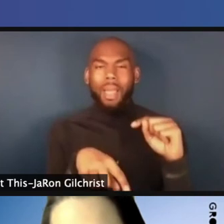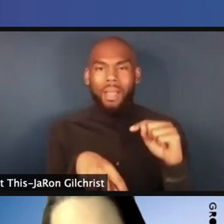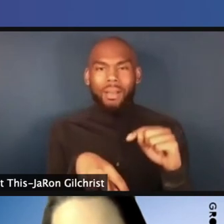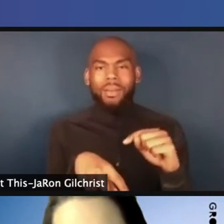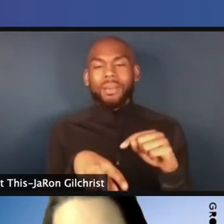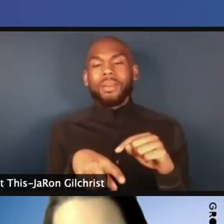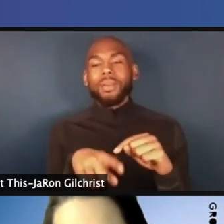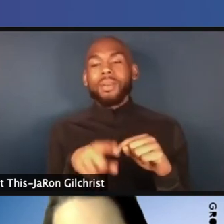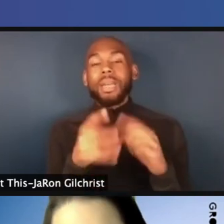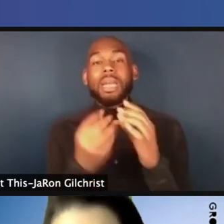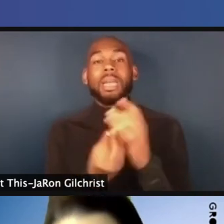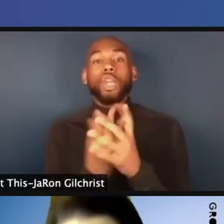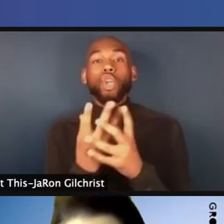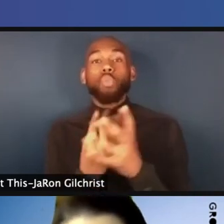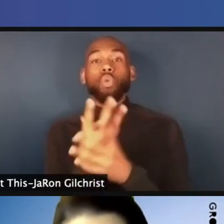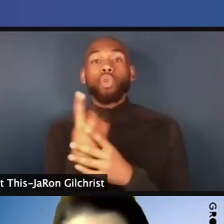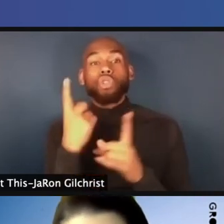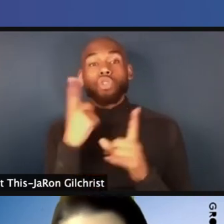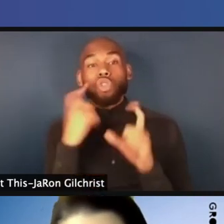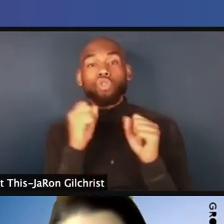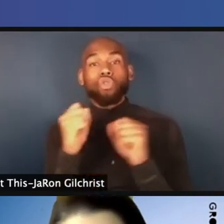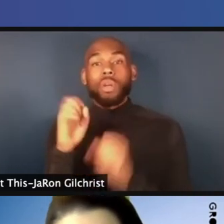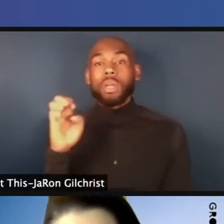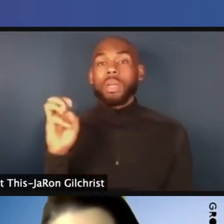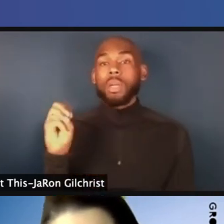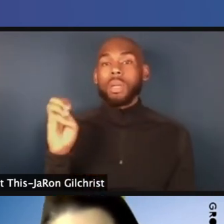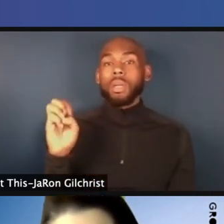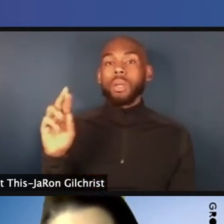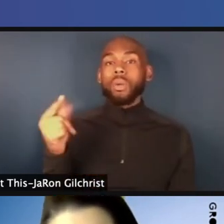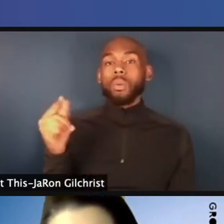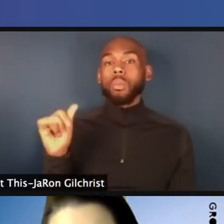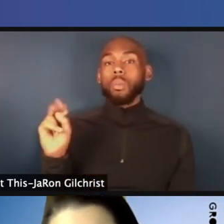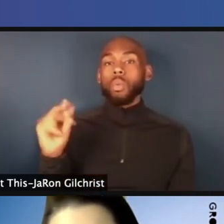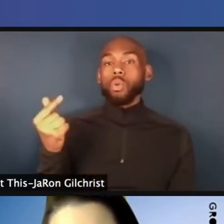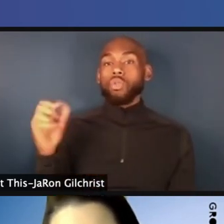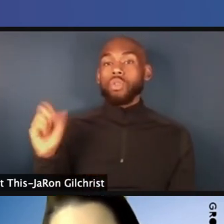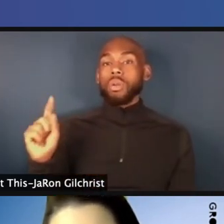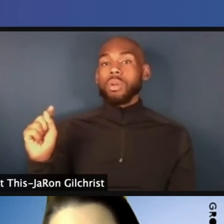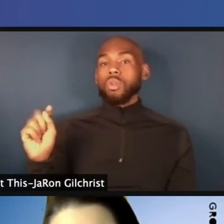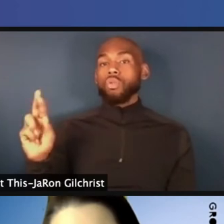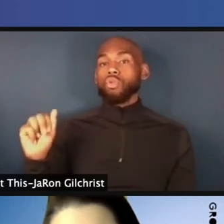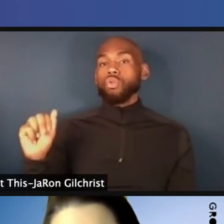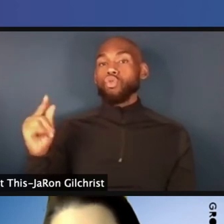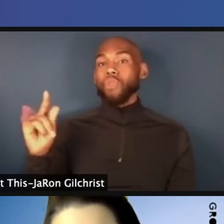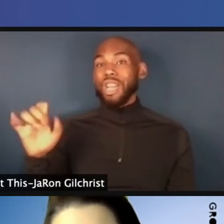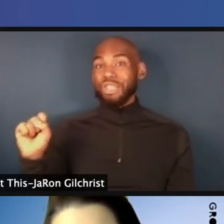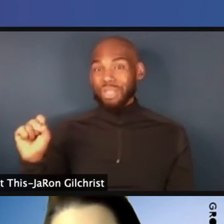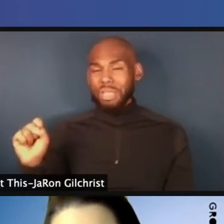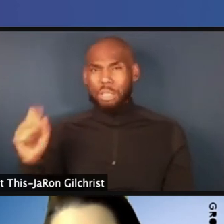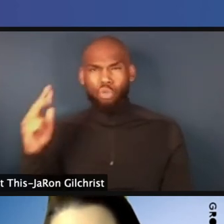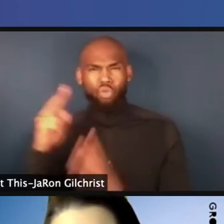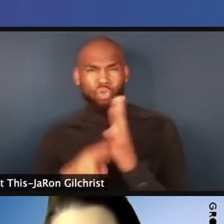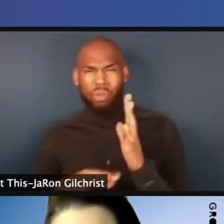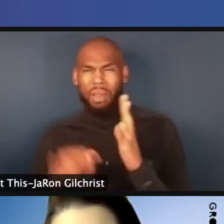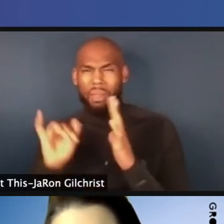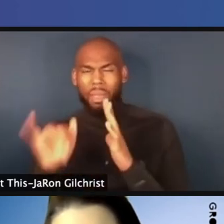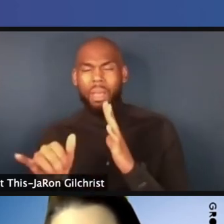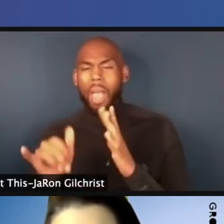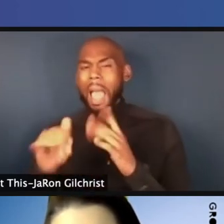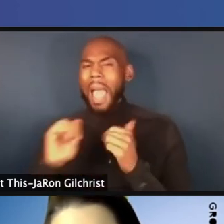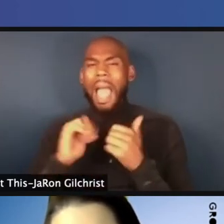which everyone should read always, that like small is all. However you move the ball forward is moving the ball forward. Having the conversation